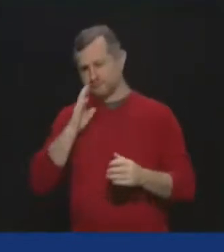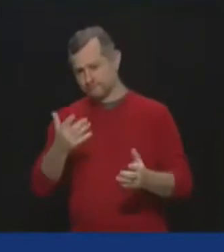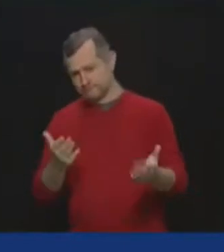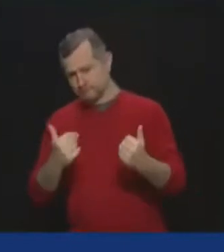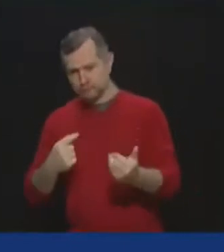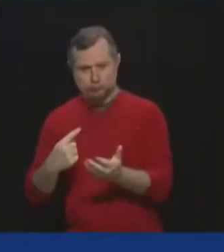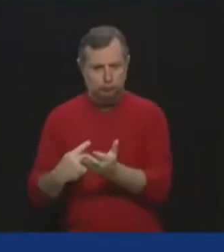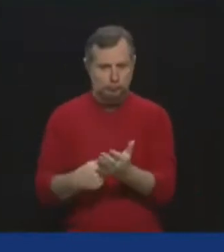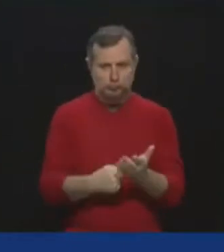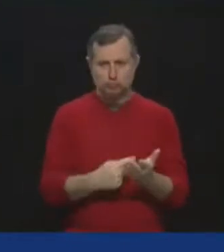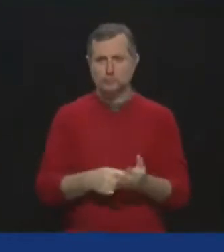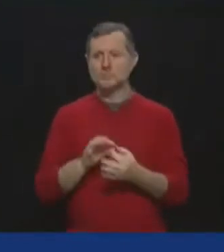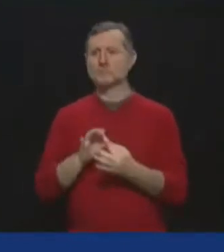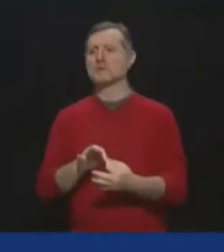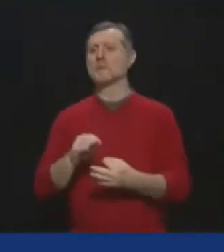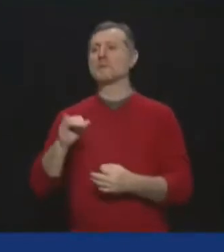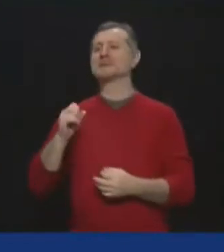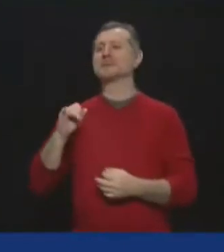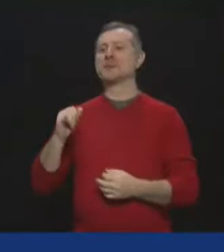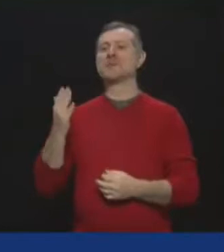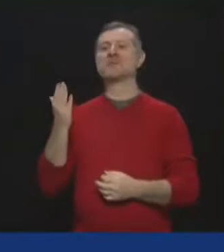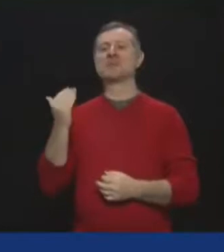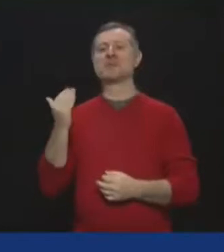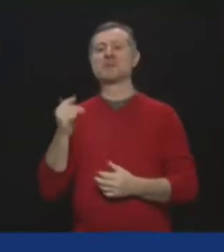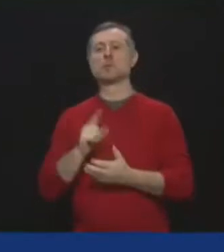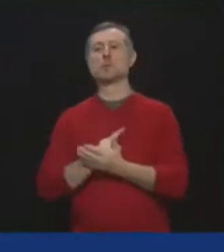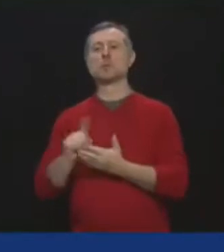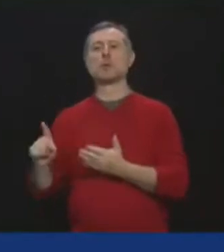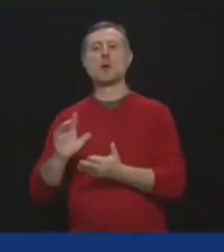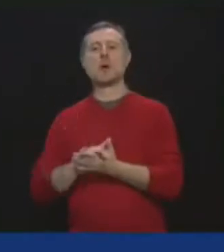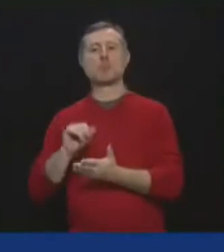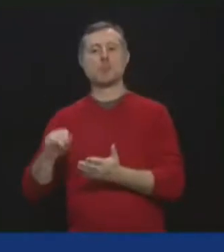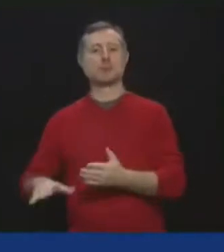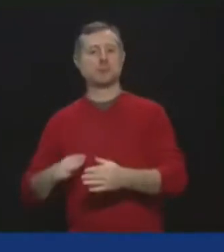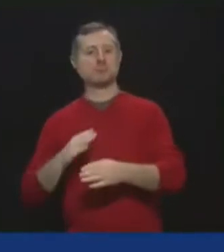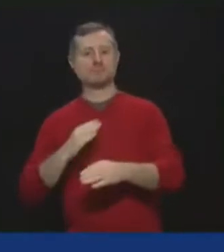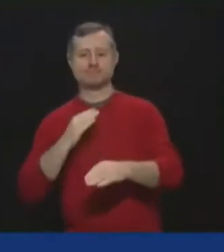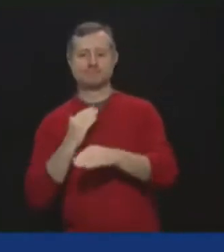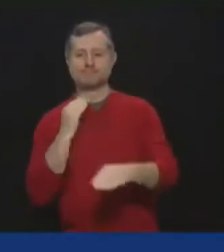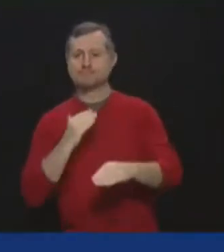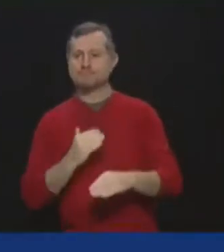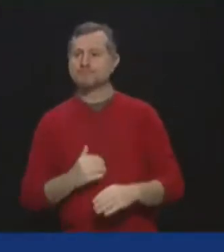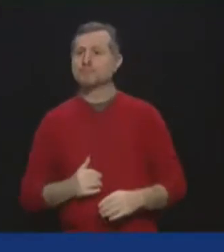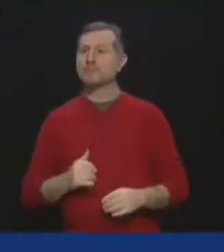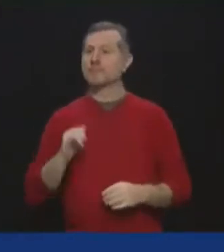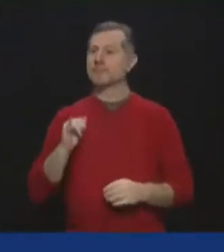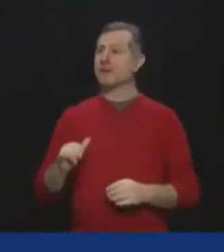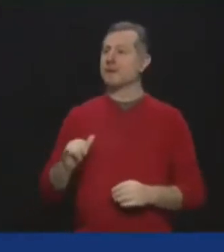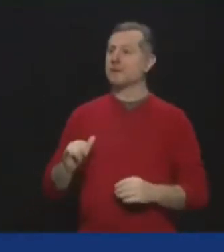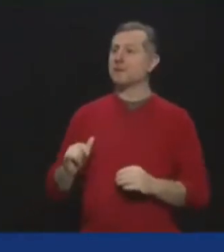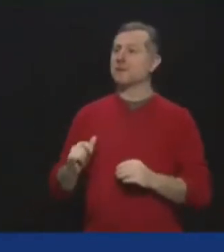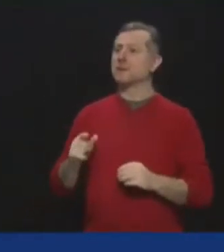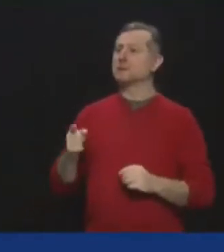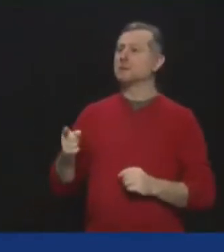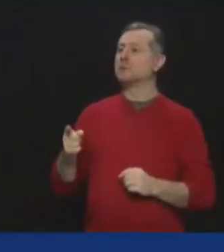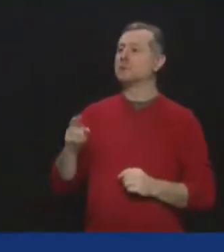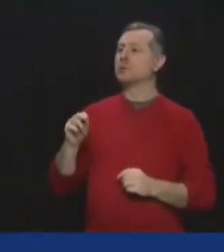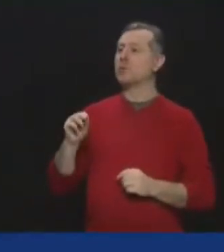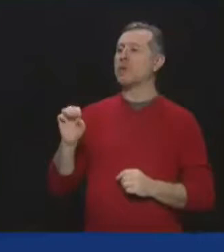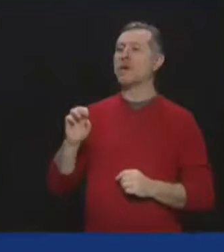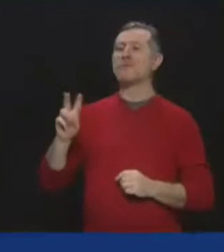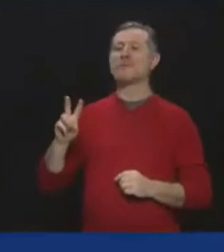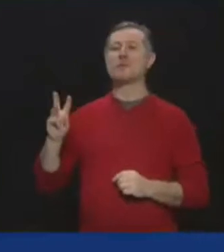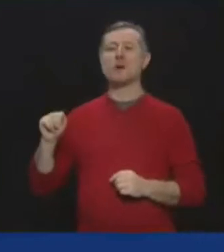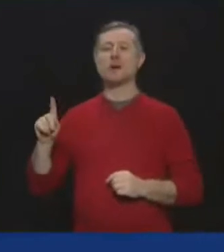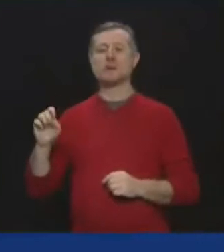the Mississippi's 15-week abortion ban that is a direct challenge to Roe v. Wade. And you have creative